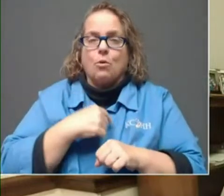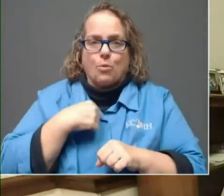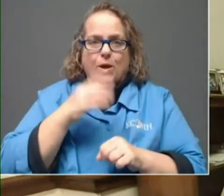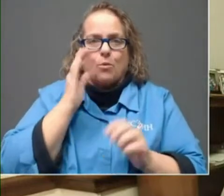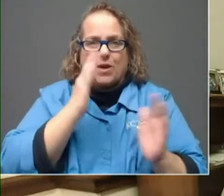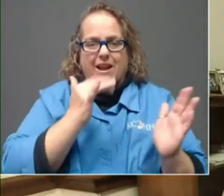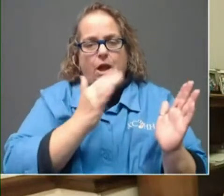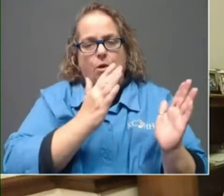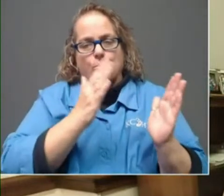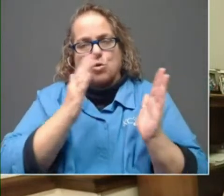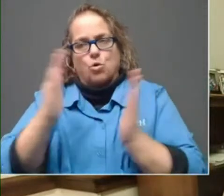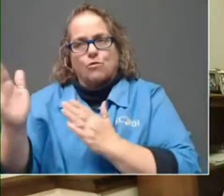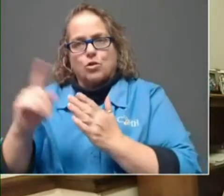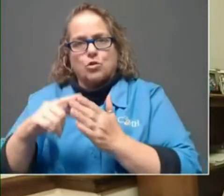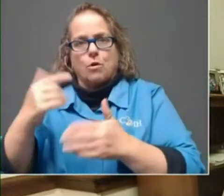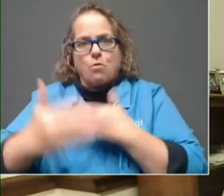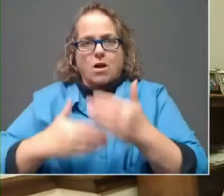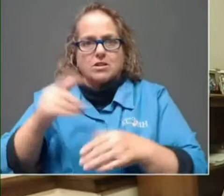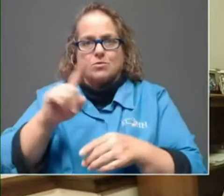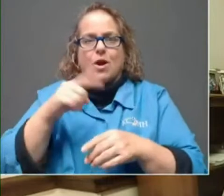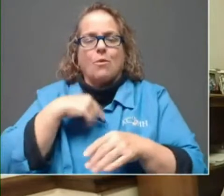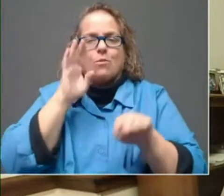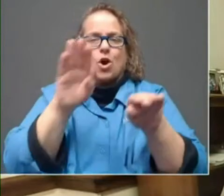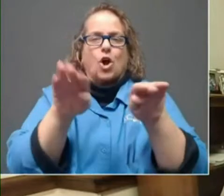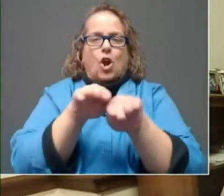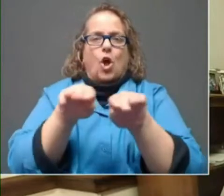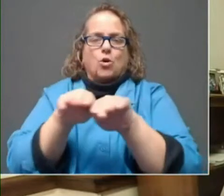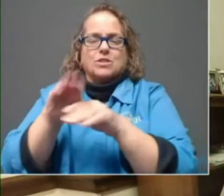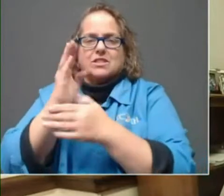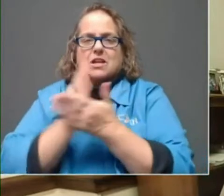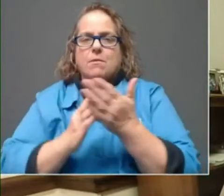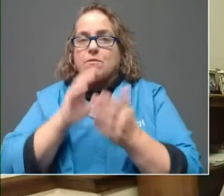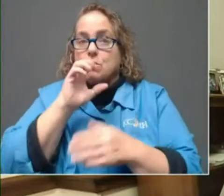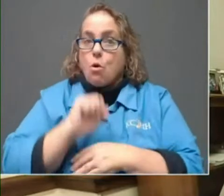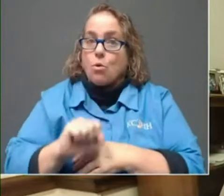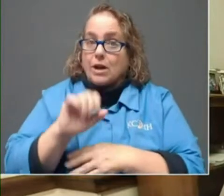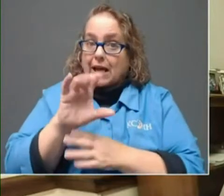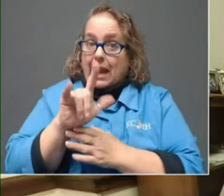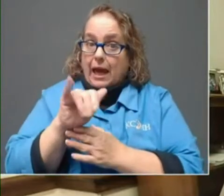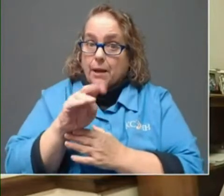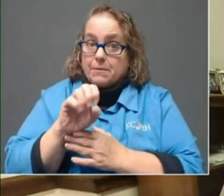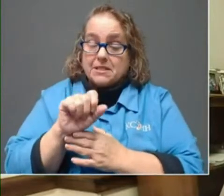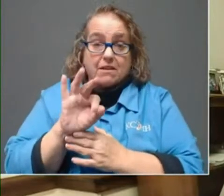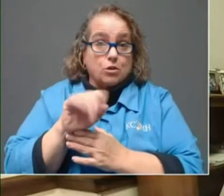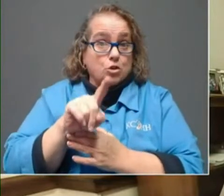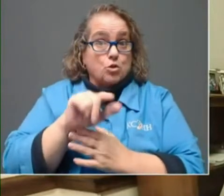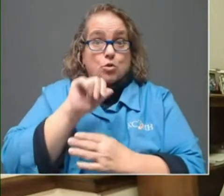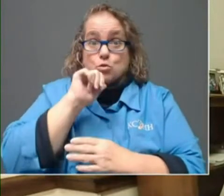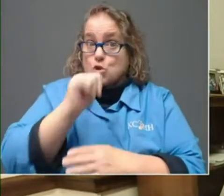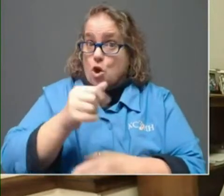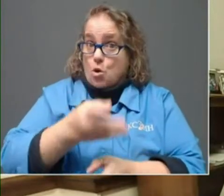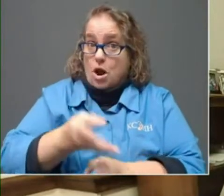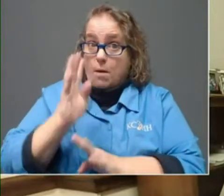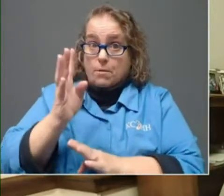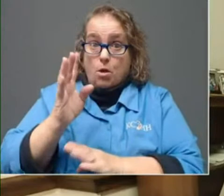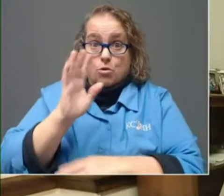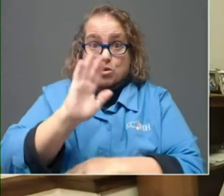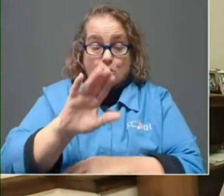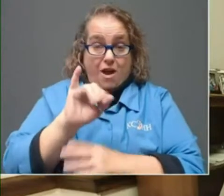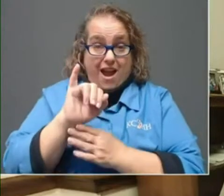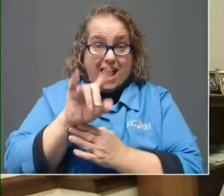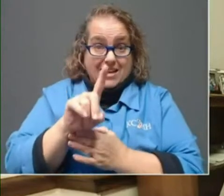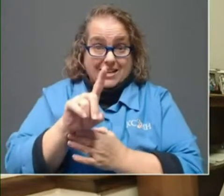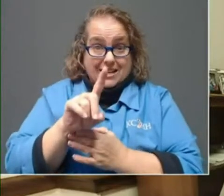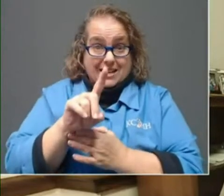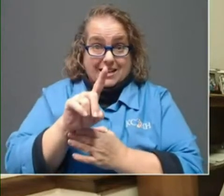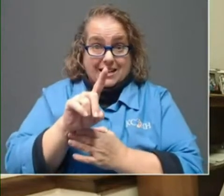where we are trying to close out some of the old claims. So if you don't upload your ID documents that have